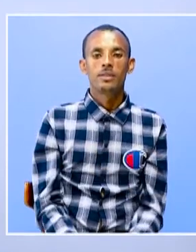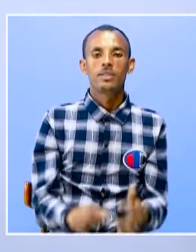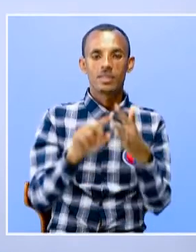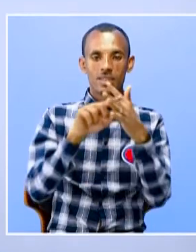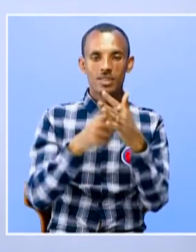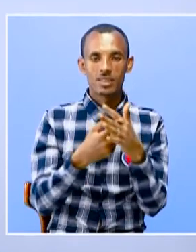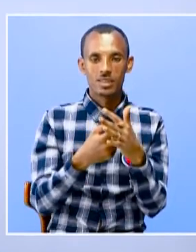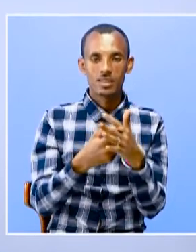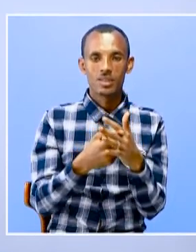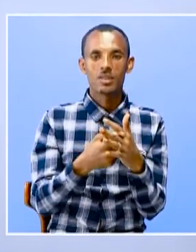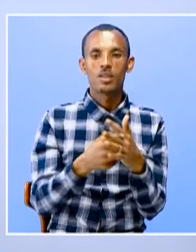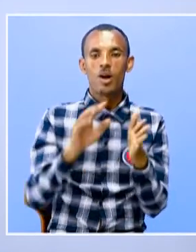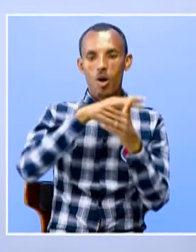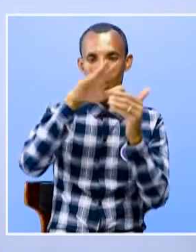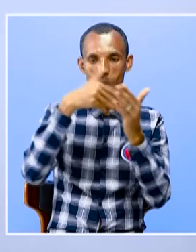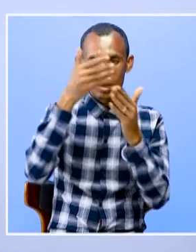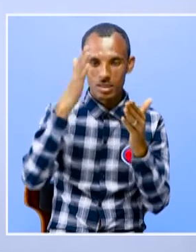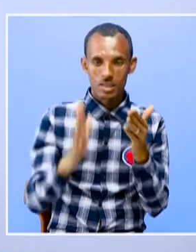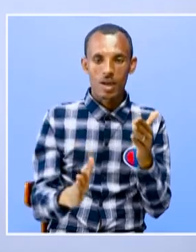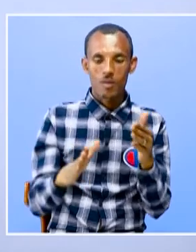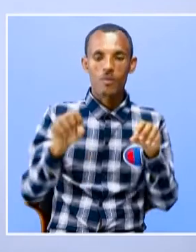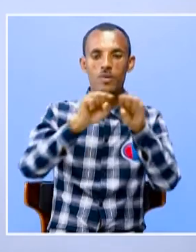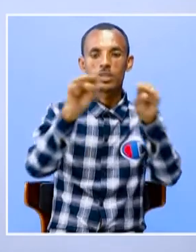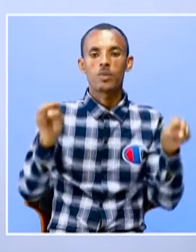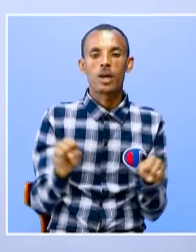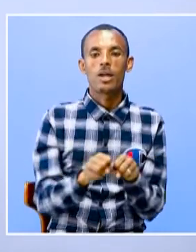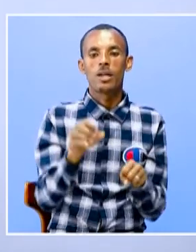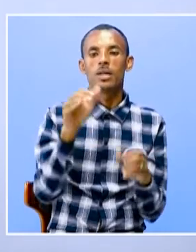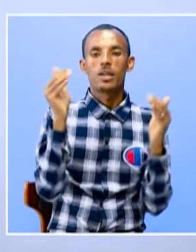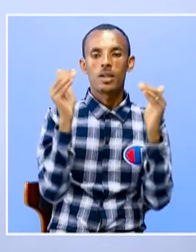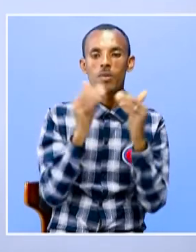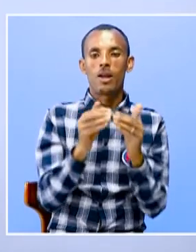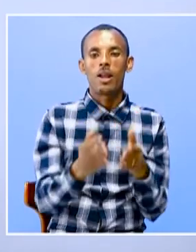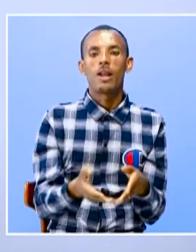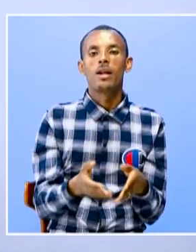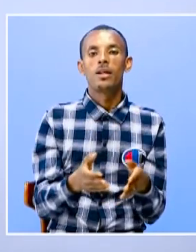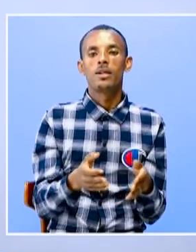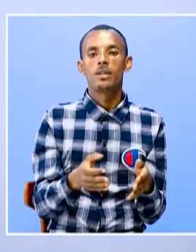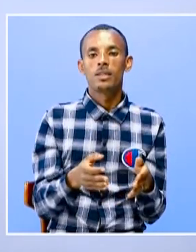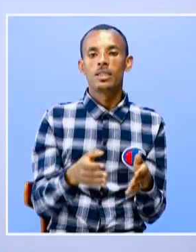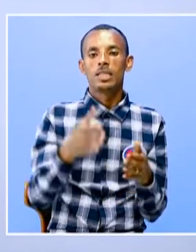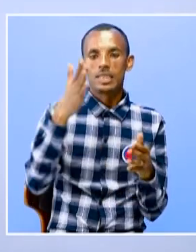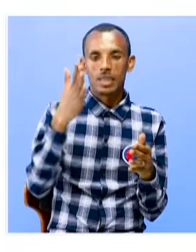Since all sides of a square is the same, let's assume the side of the square to be